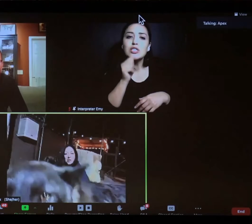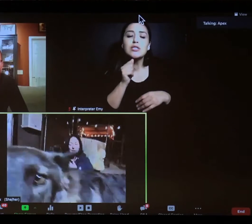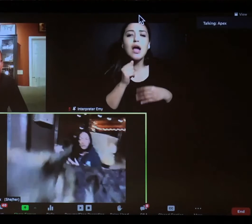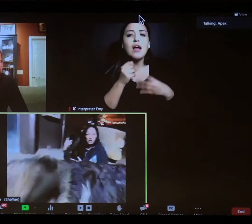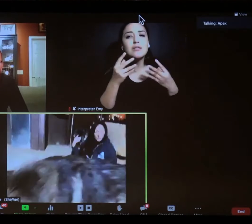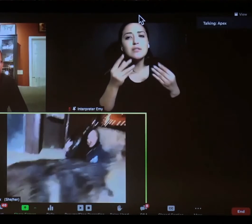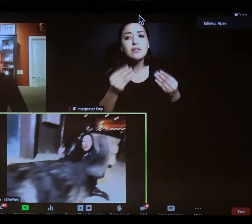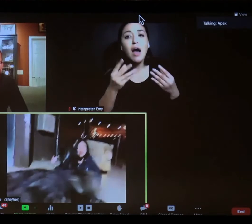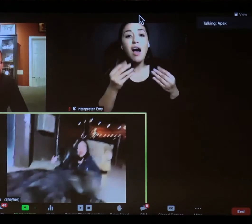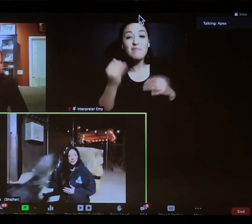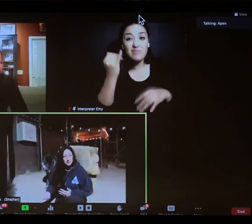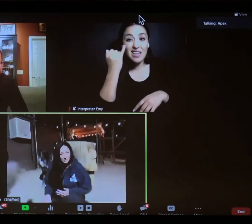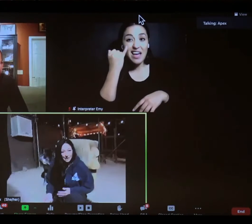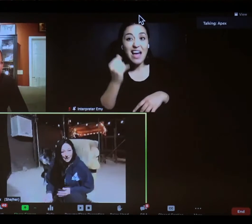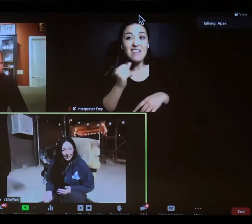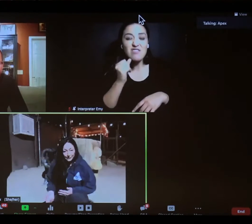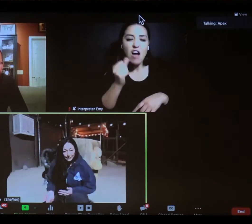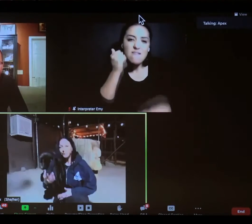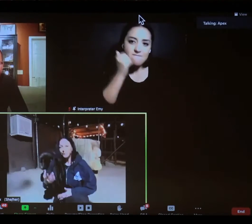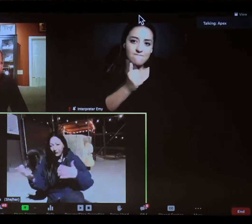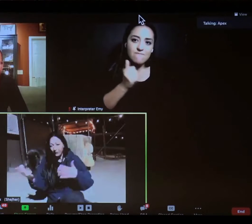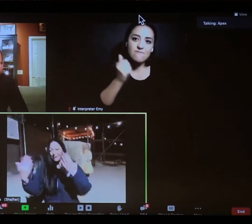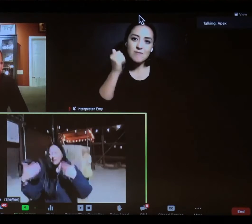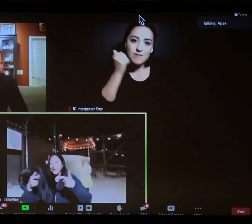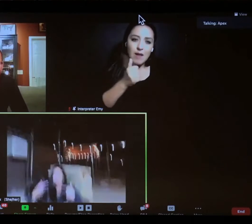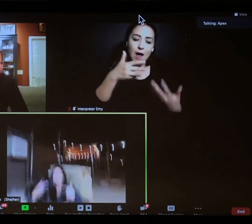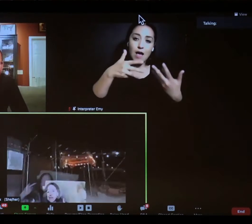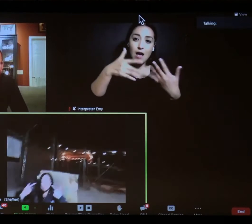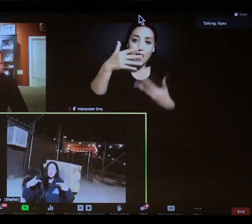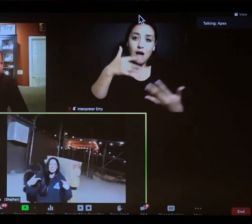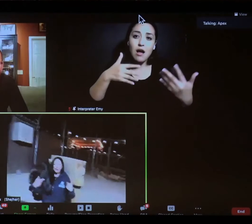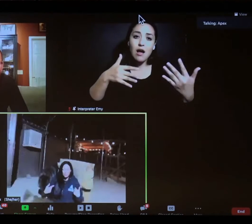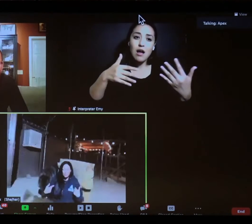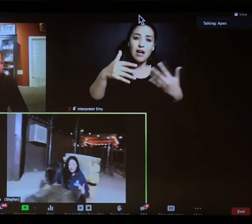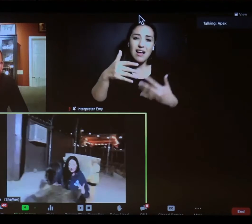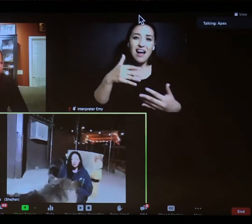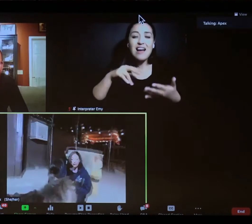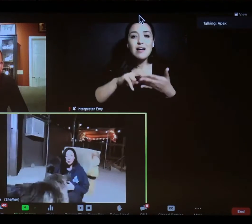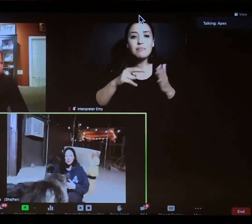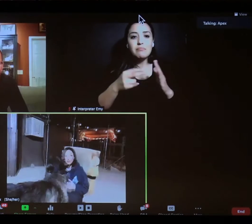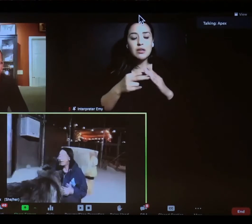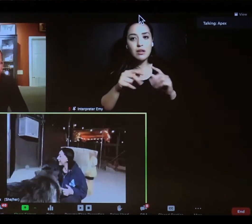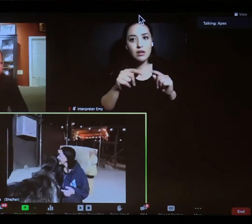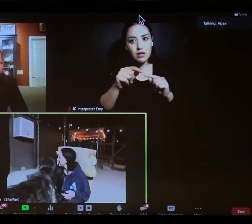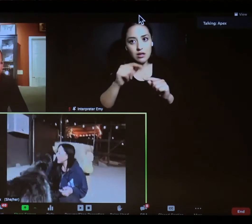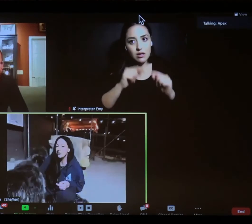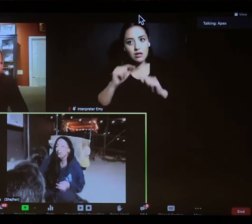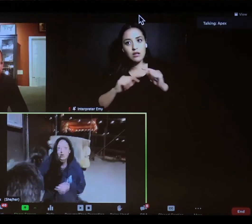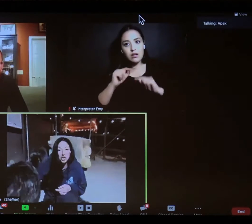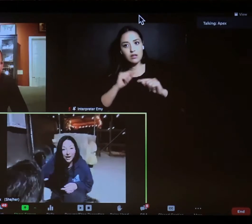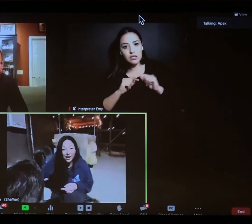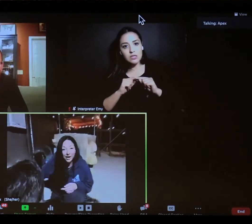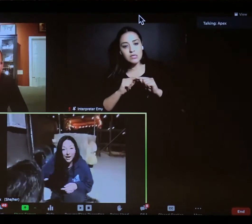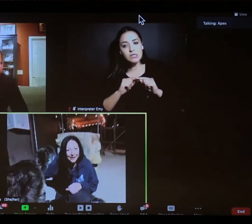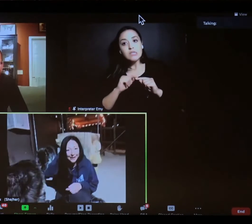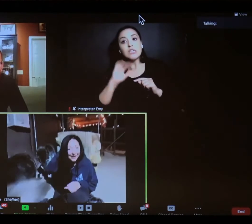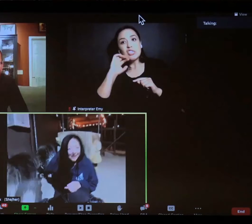don't interact with him every single day, he kind of takes steps backwards, he reverts back, he becomes very